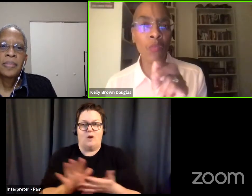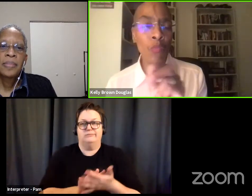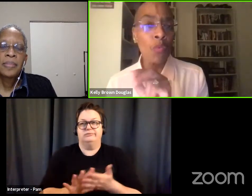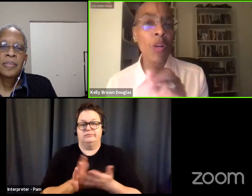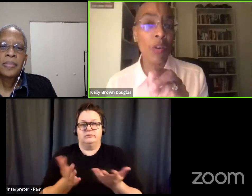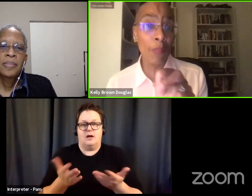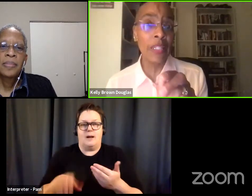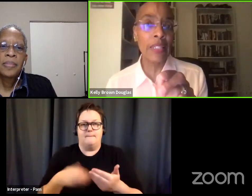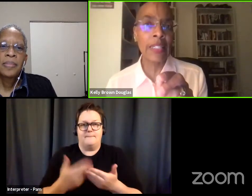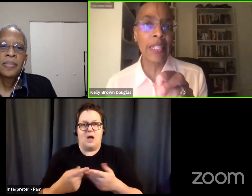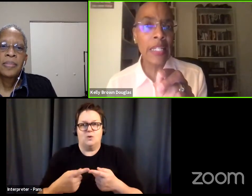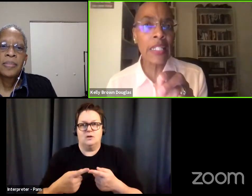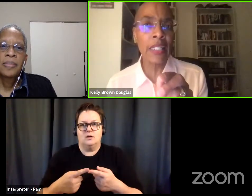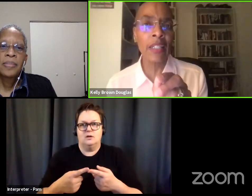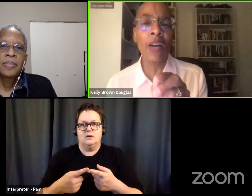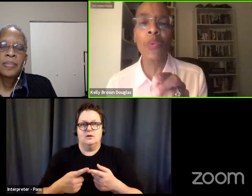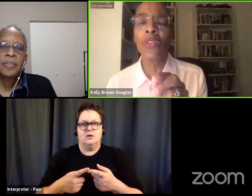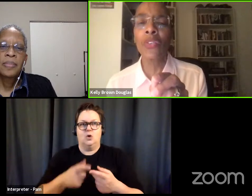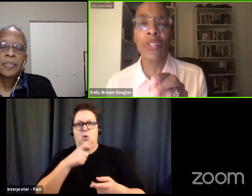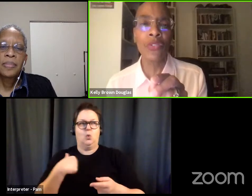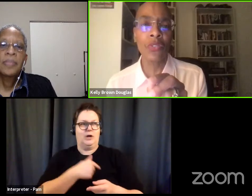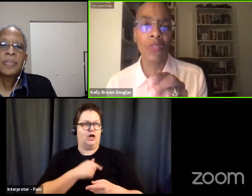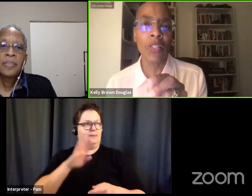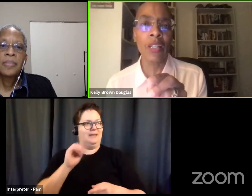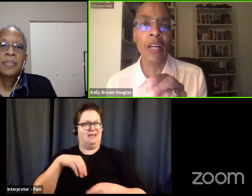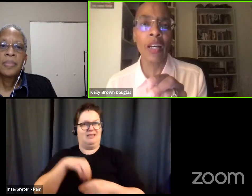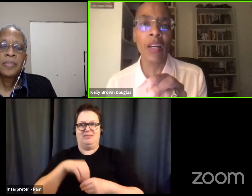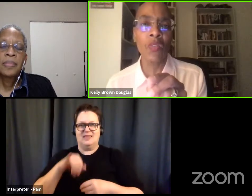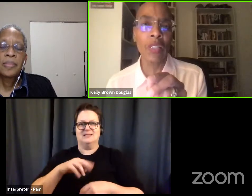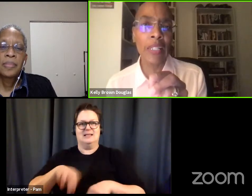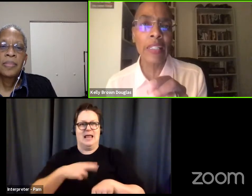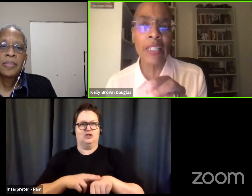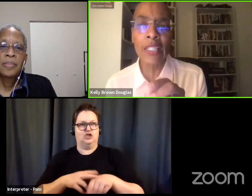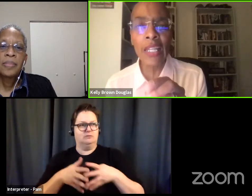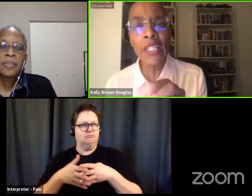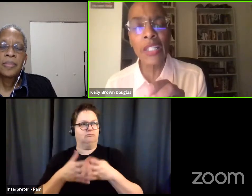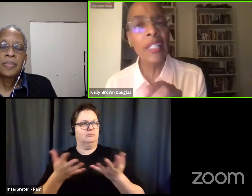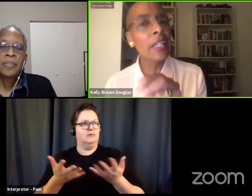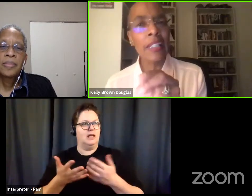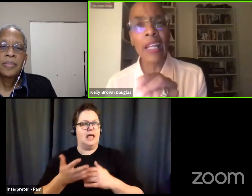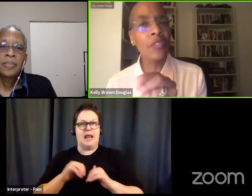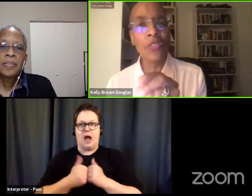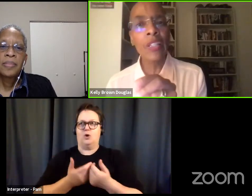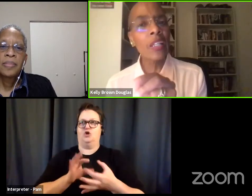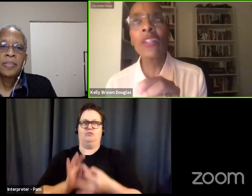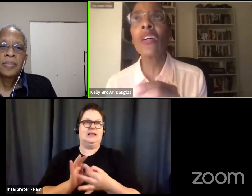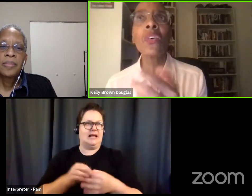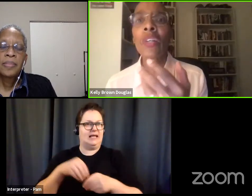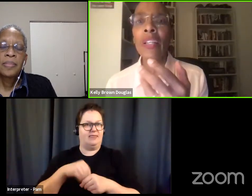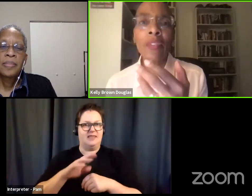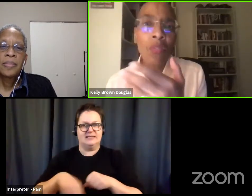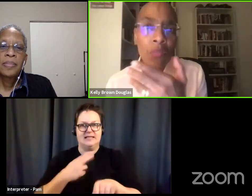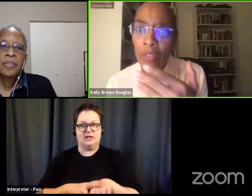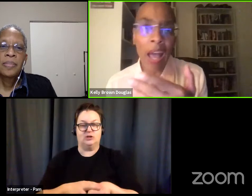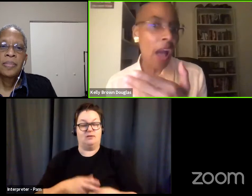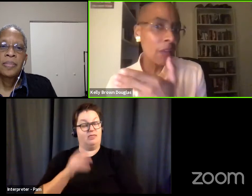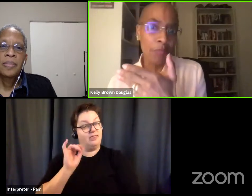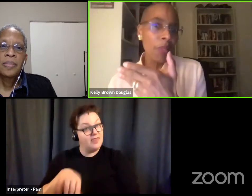about who we're gonna be in this nation and how we're going to relate in this nation, that's, you know,